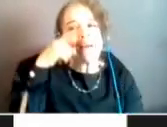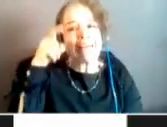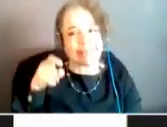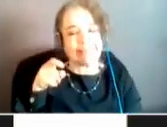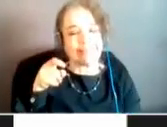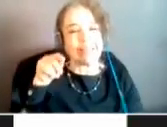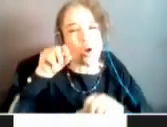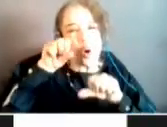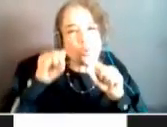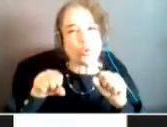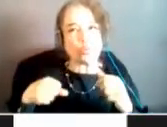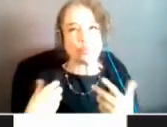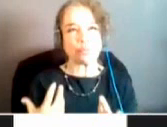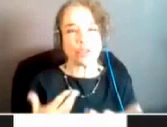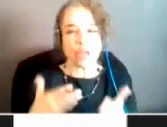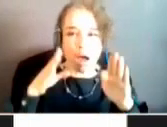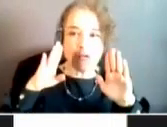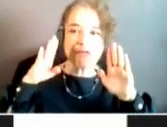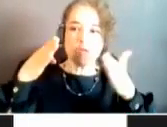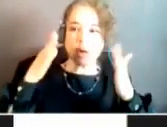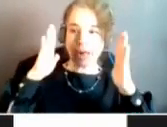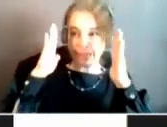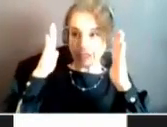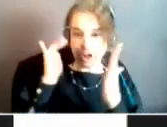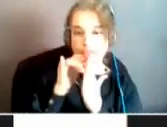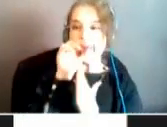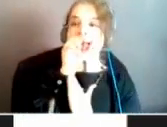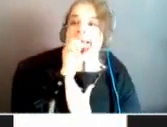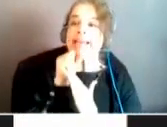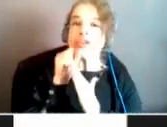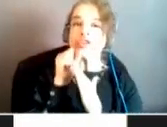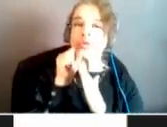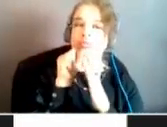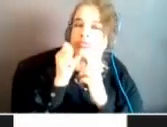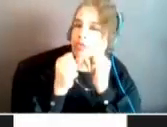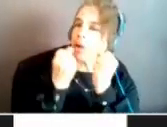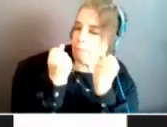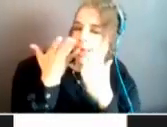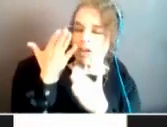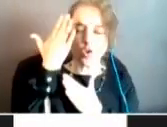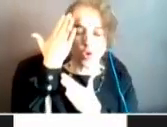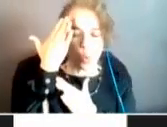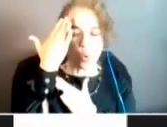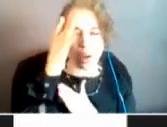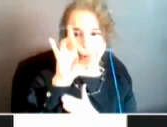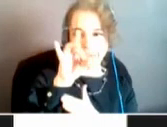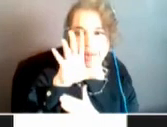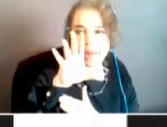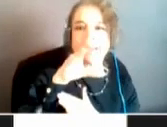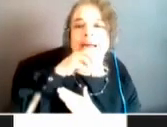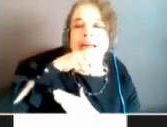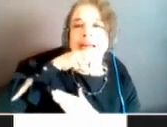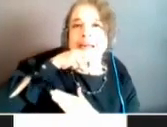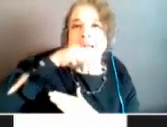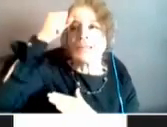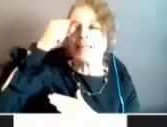also focus attention on that age group. And as you know, many of you know, the 85 plus age